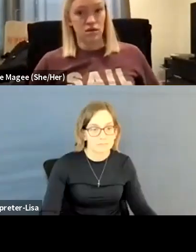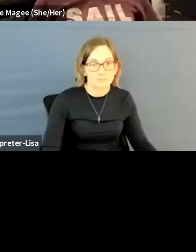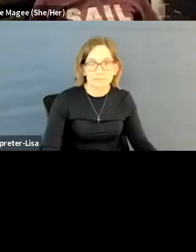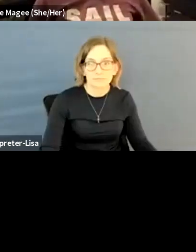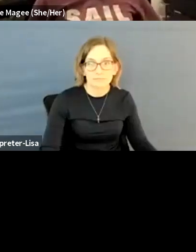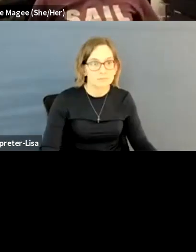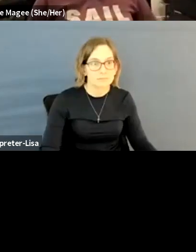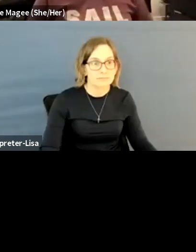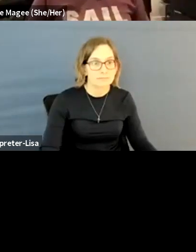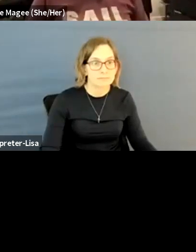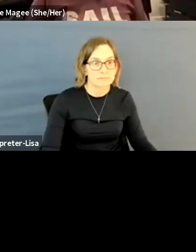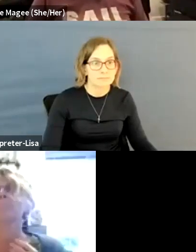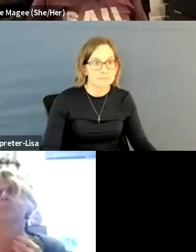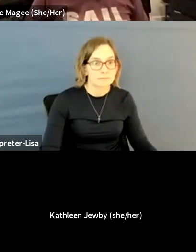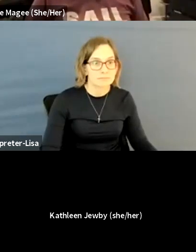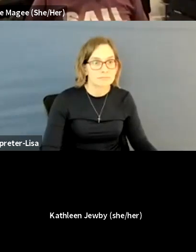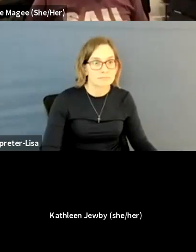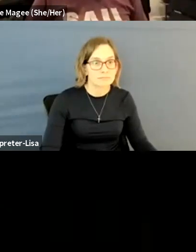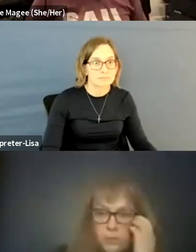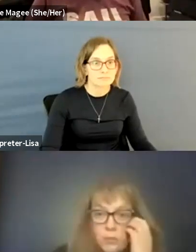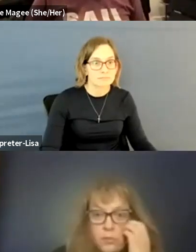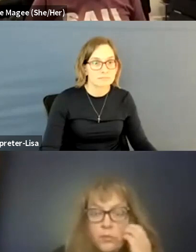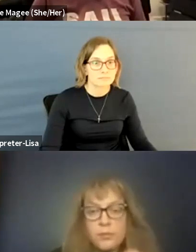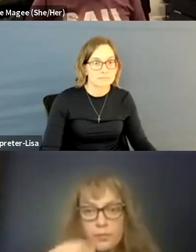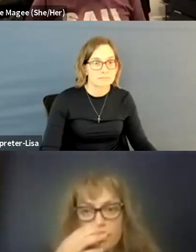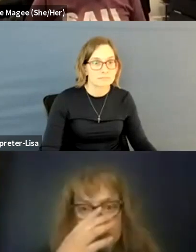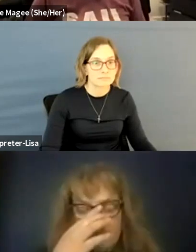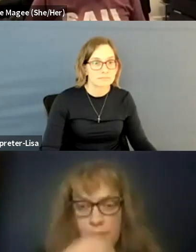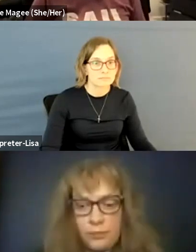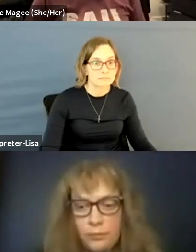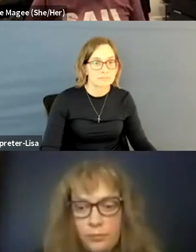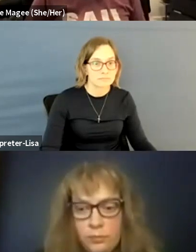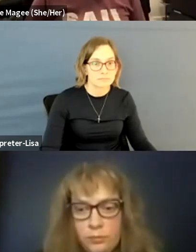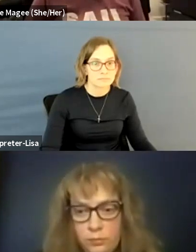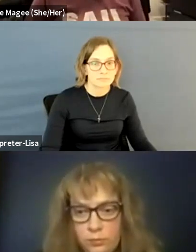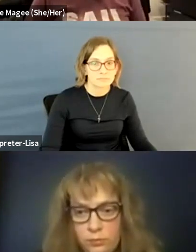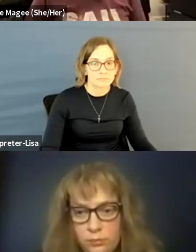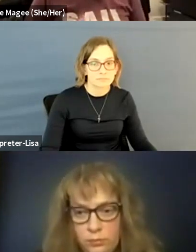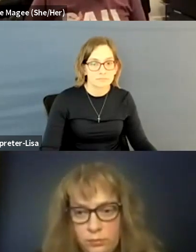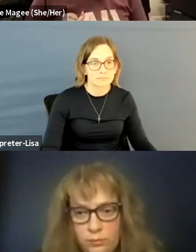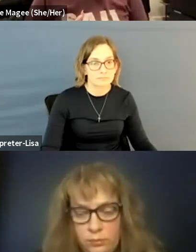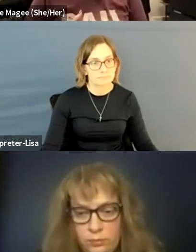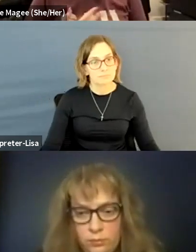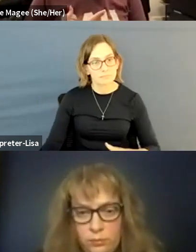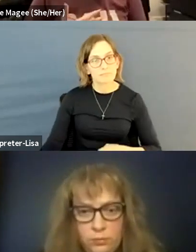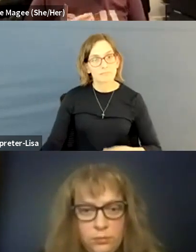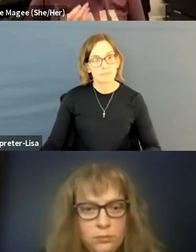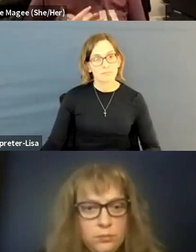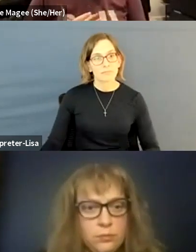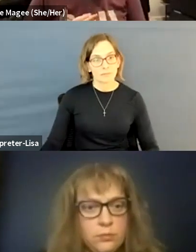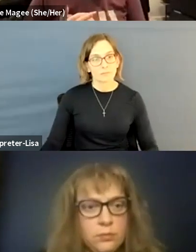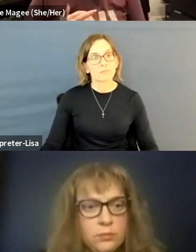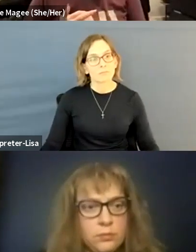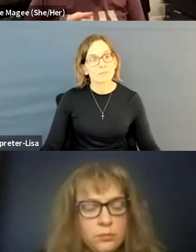The last time we did some NCORE presentation, the conversation around this went for a really long time, and I